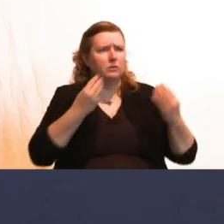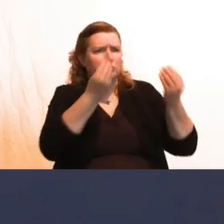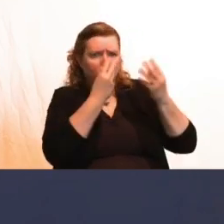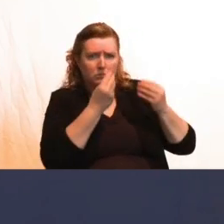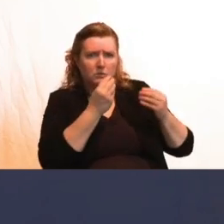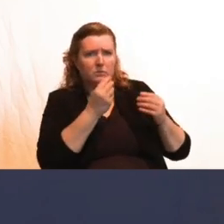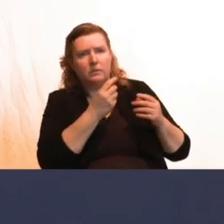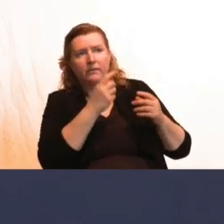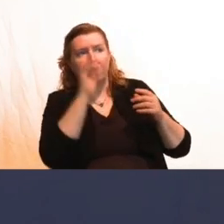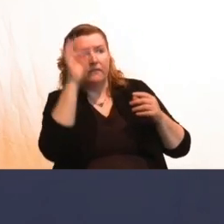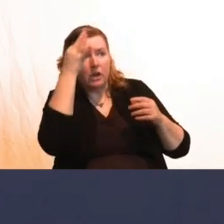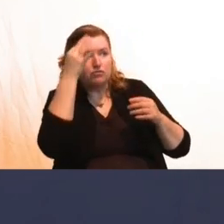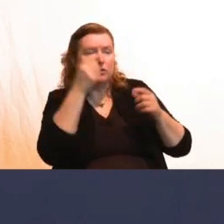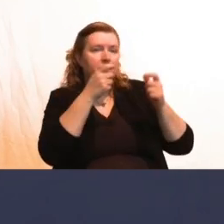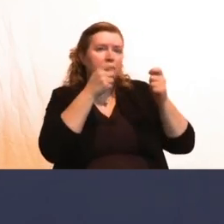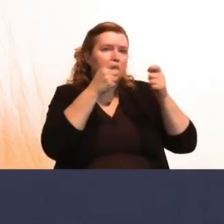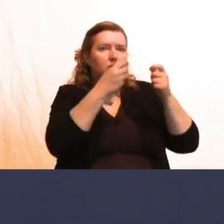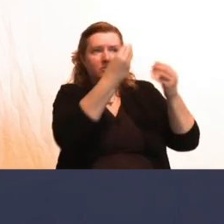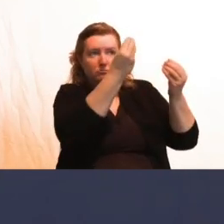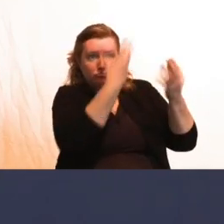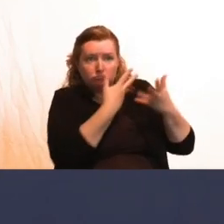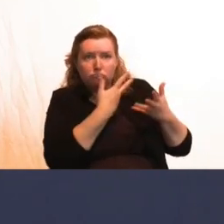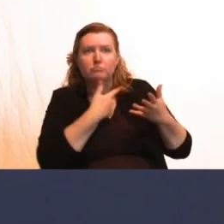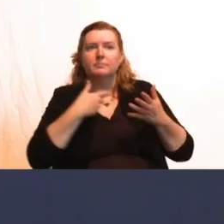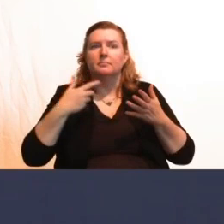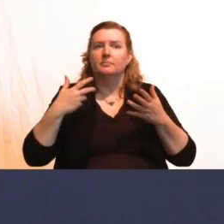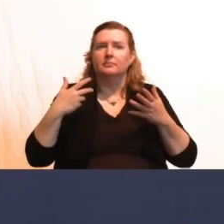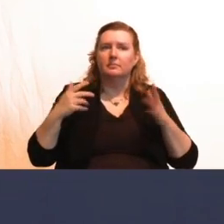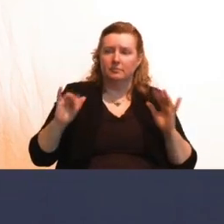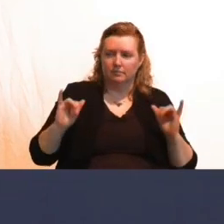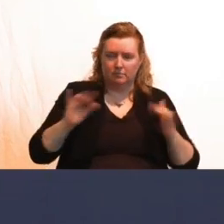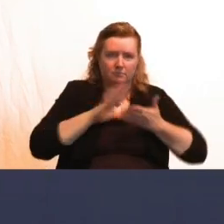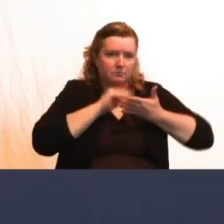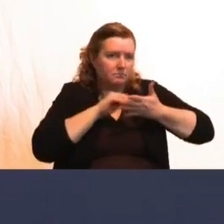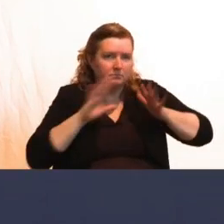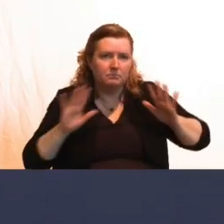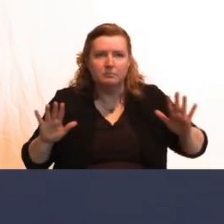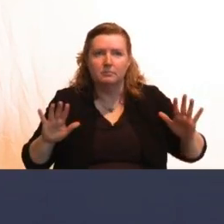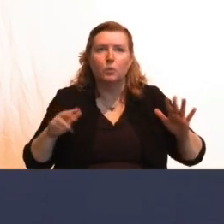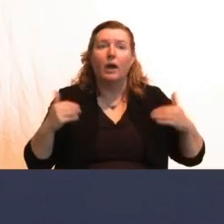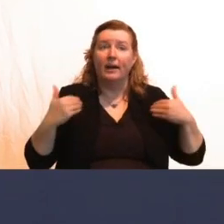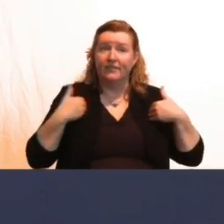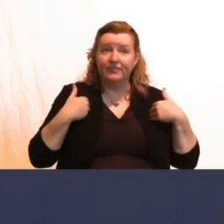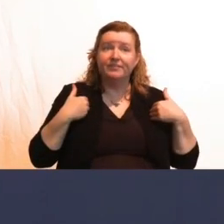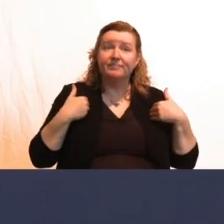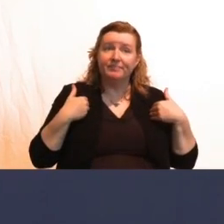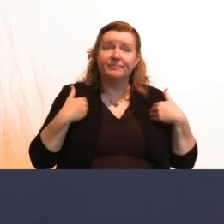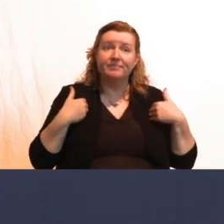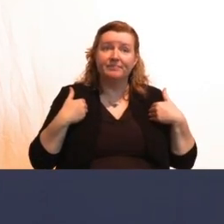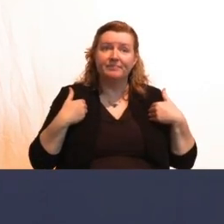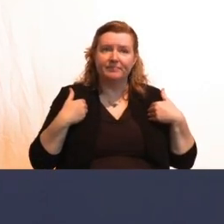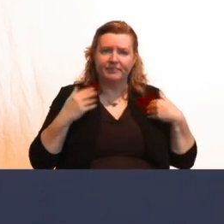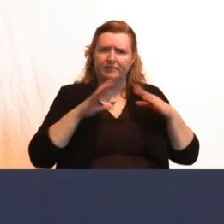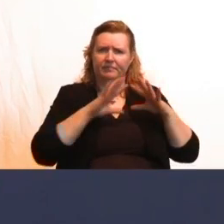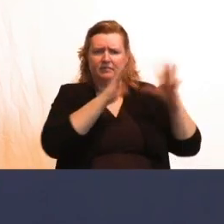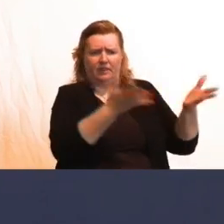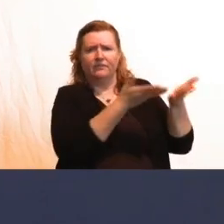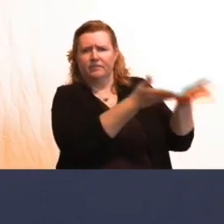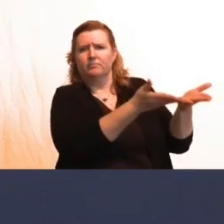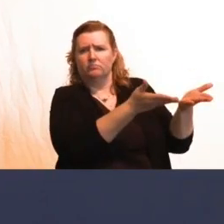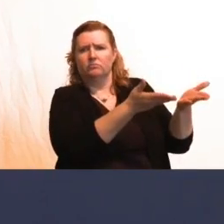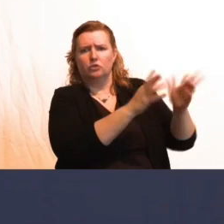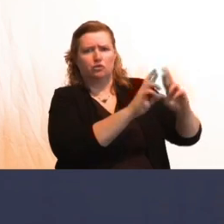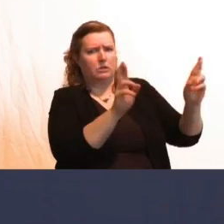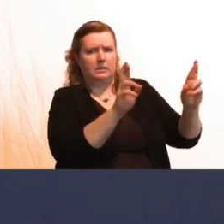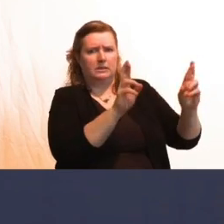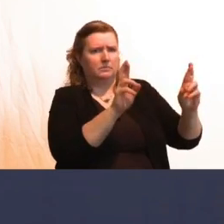a wall, and it's not just scale, it needs to have instantaneous ability to get to the point of attack. My guess is